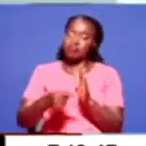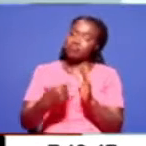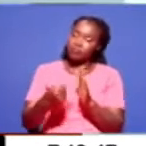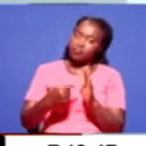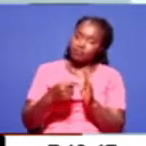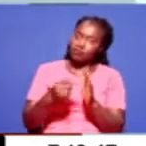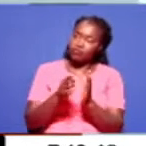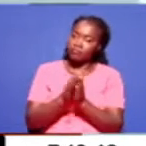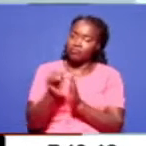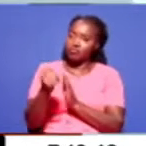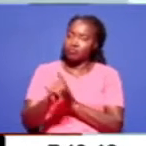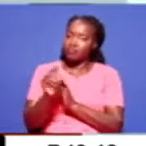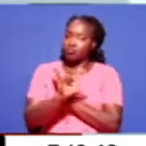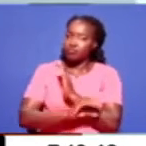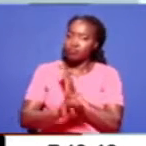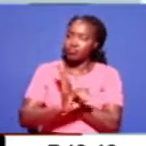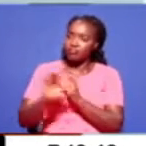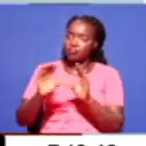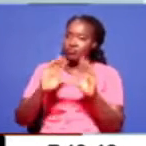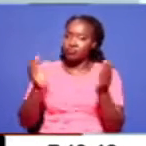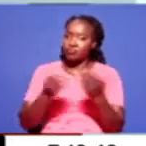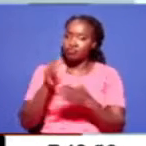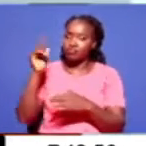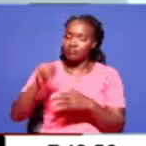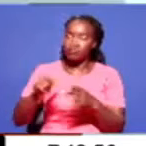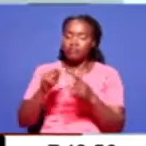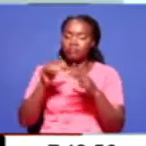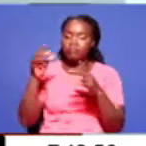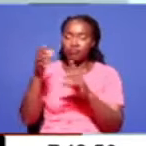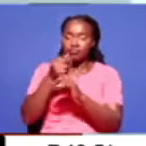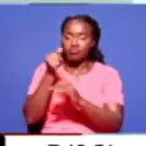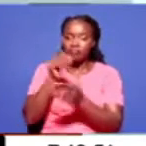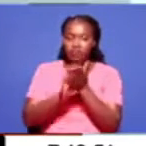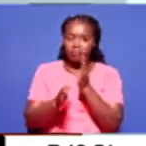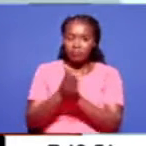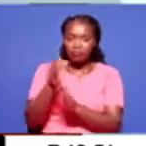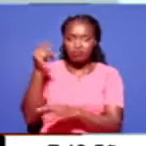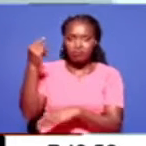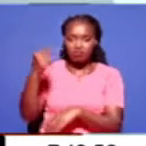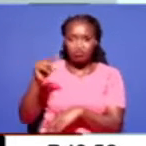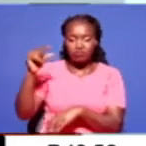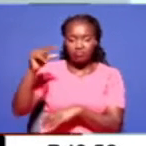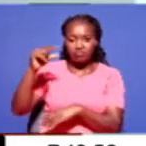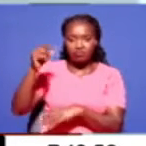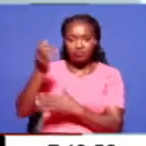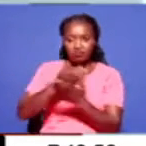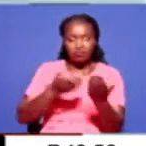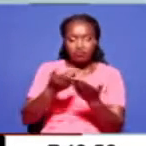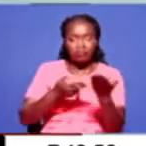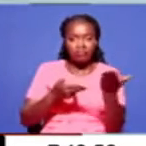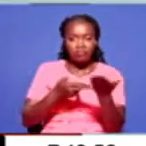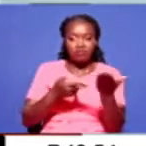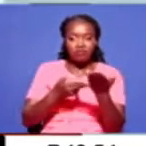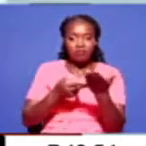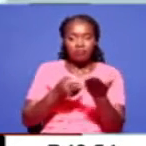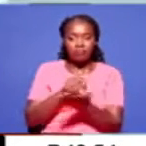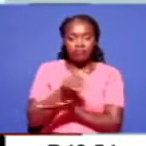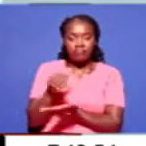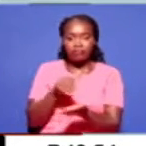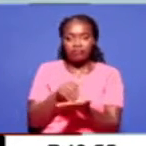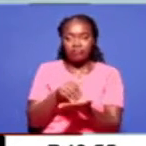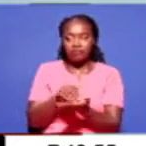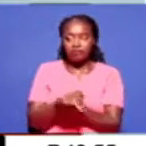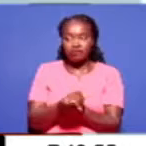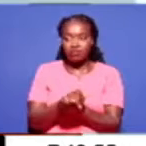any country in the world cannot be achieved without the green economy and technology at its epicenter. To